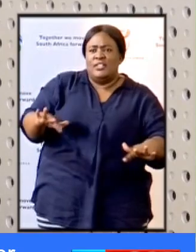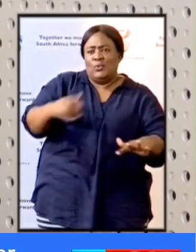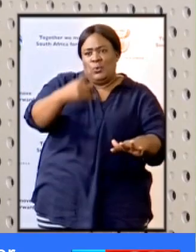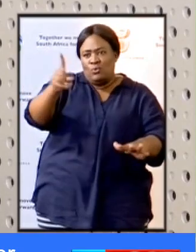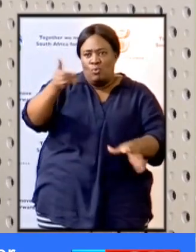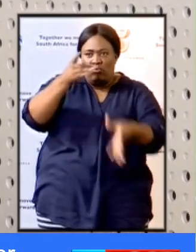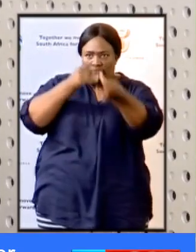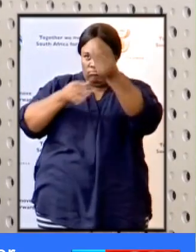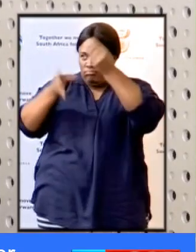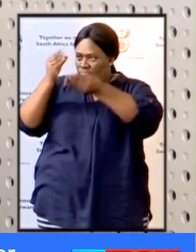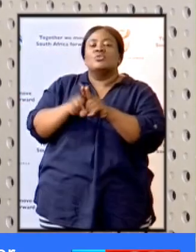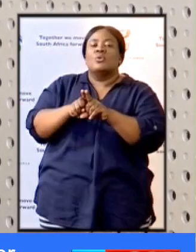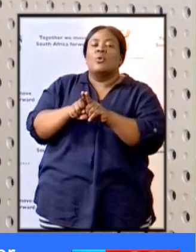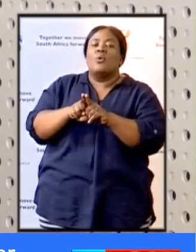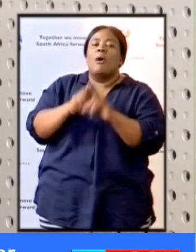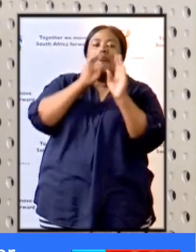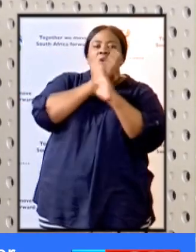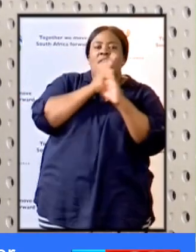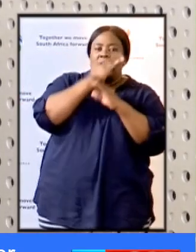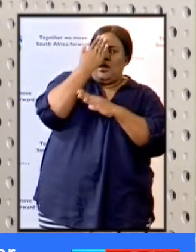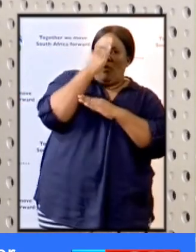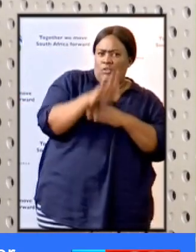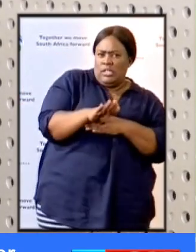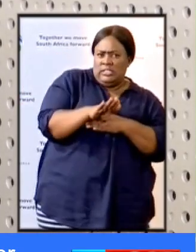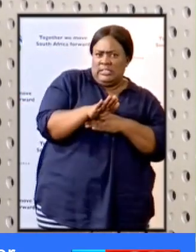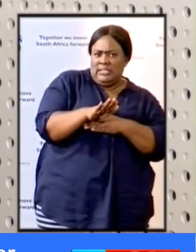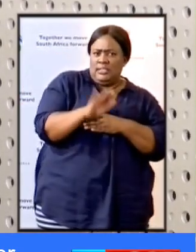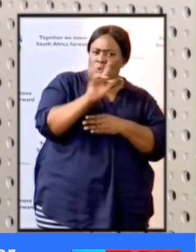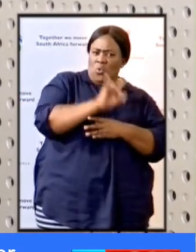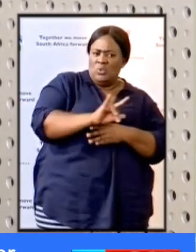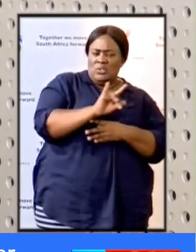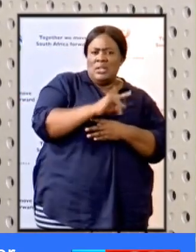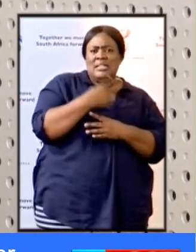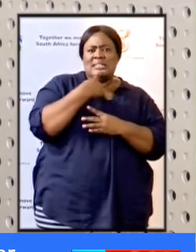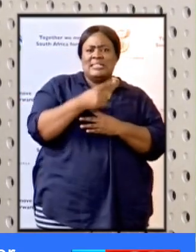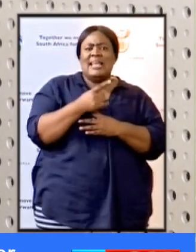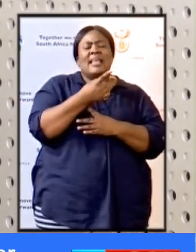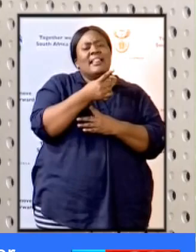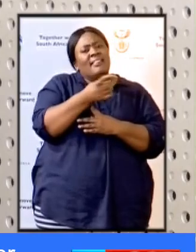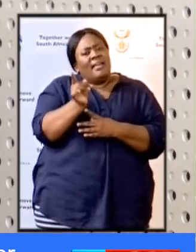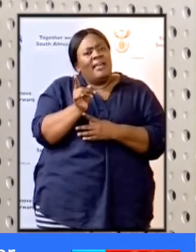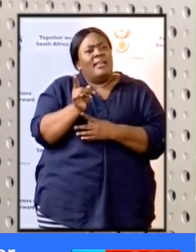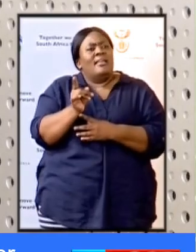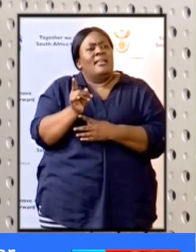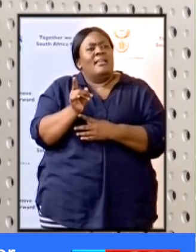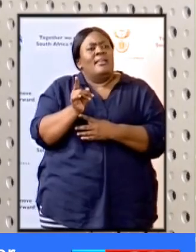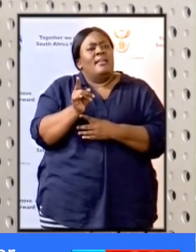zakithi. Providers who are saying they had set aside